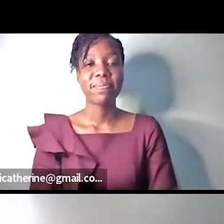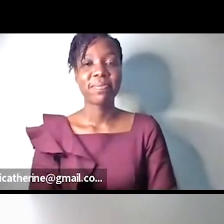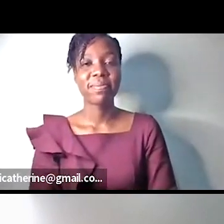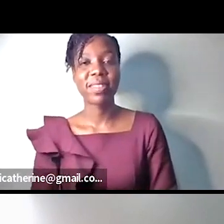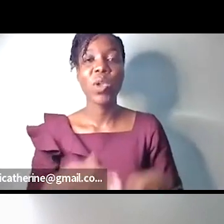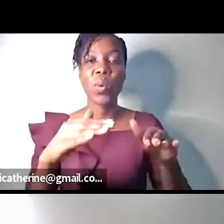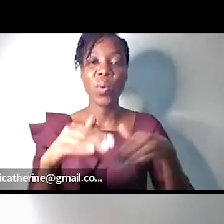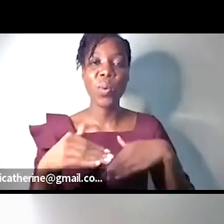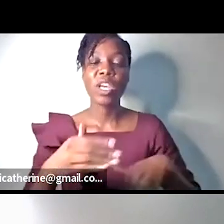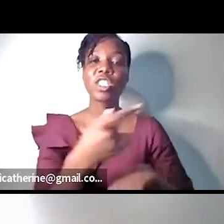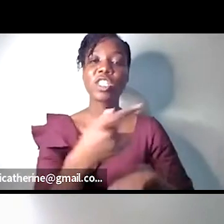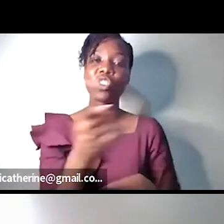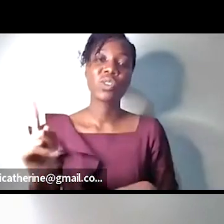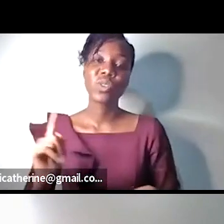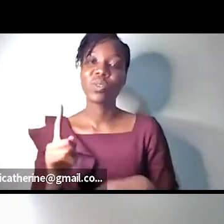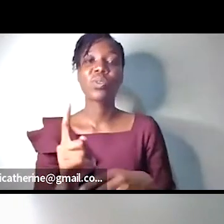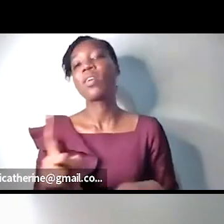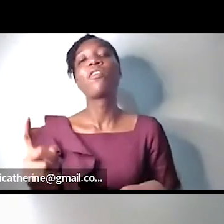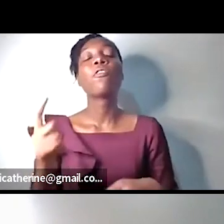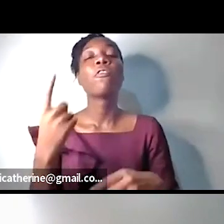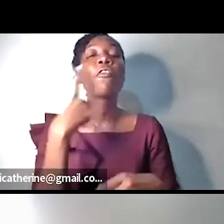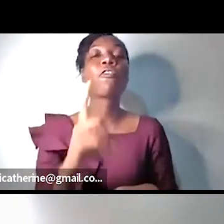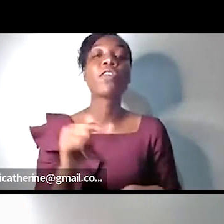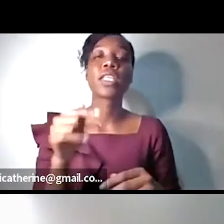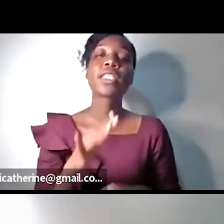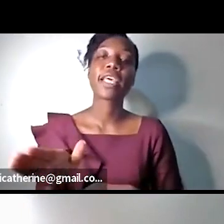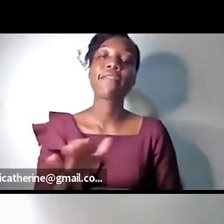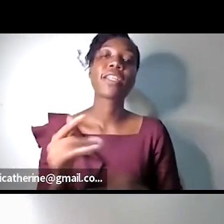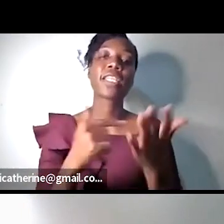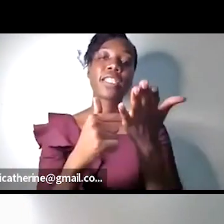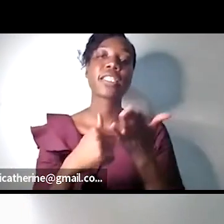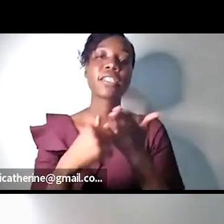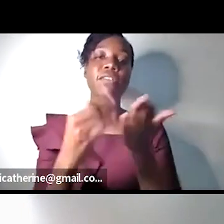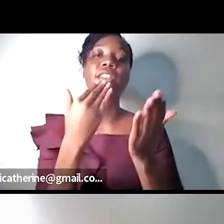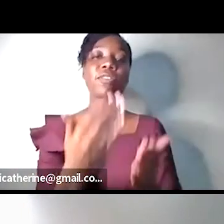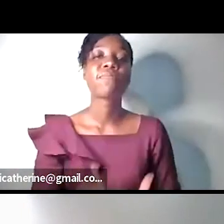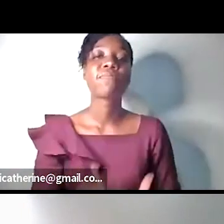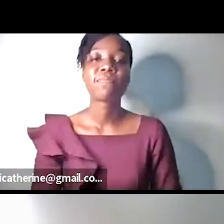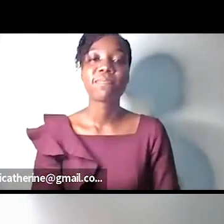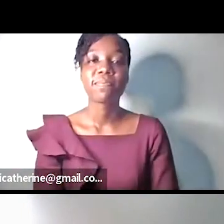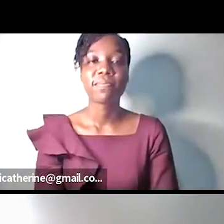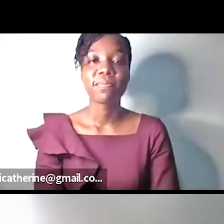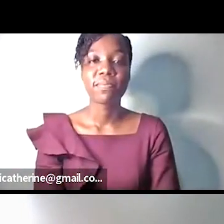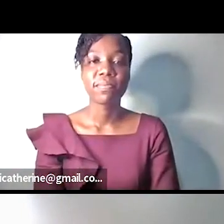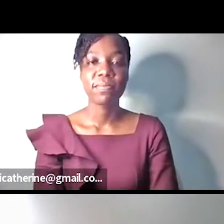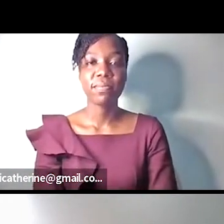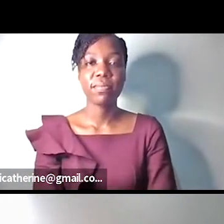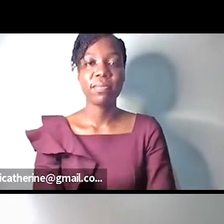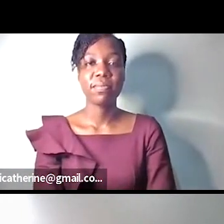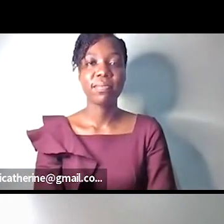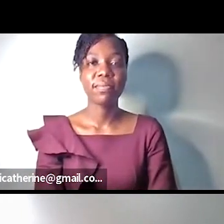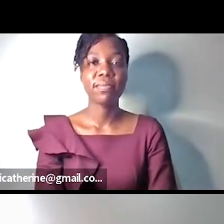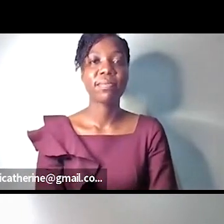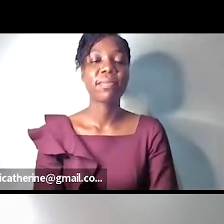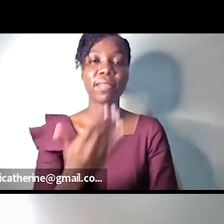you guys for this evening and discussion. Thank you. Thank you so much,